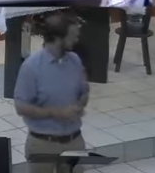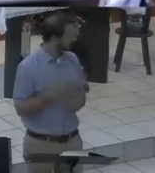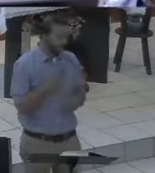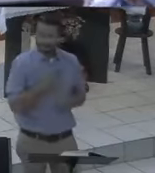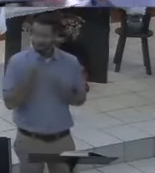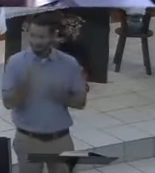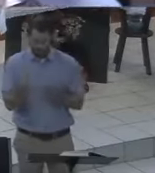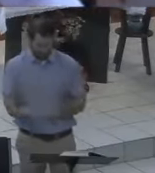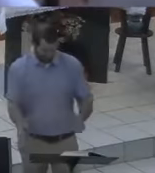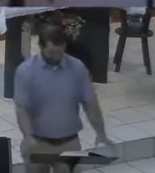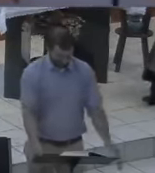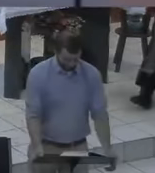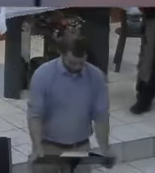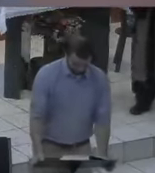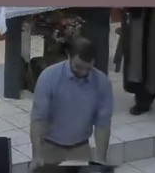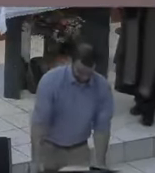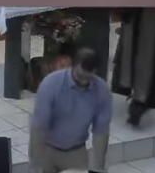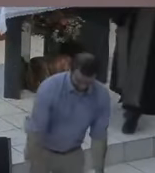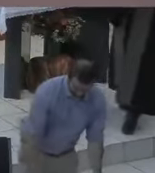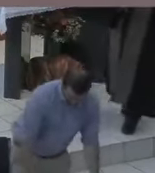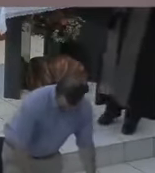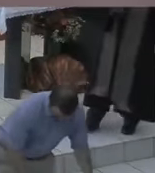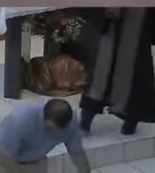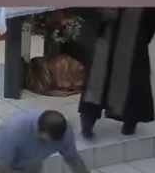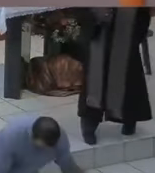Please be seated.